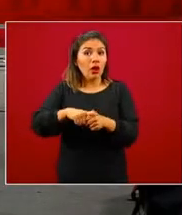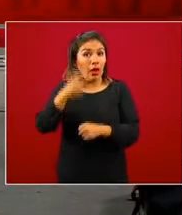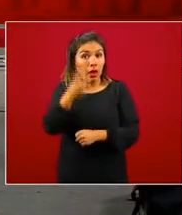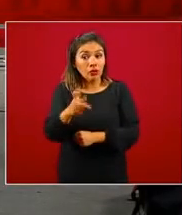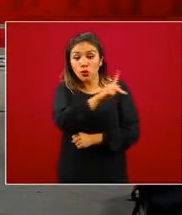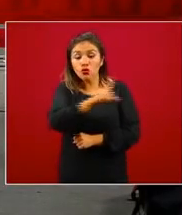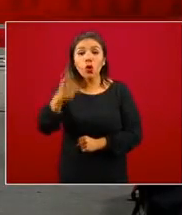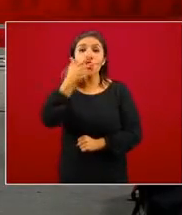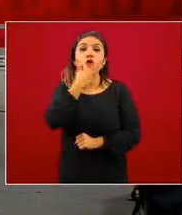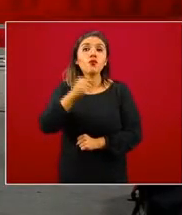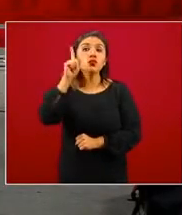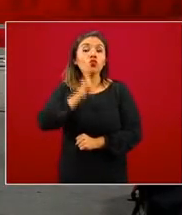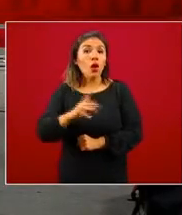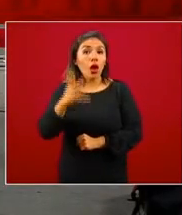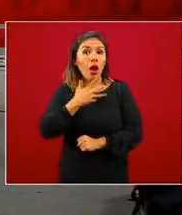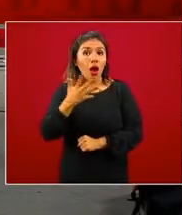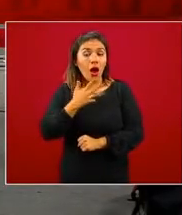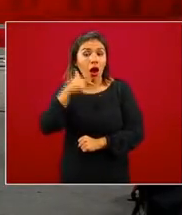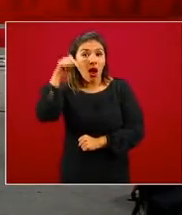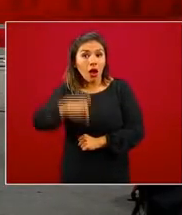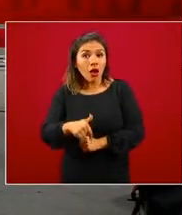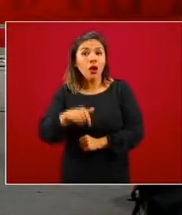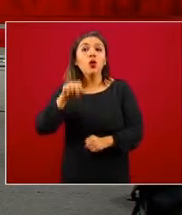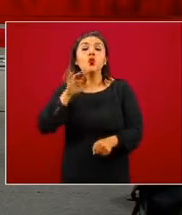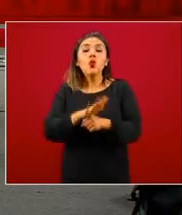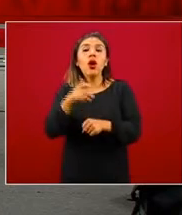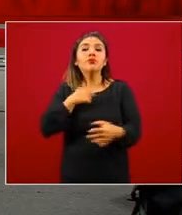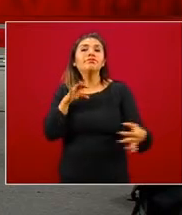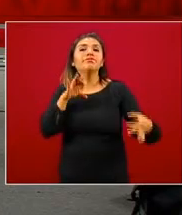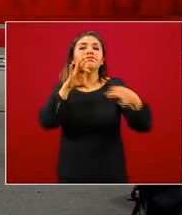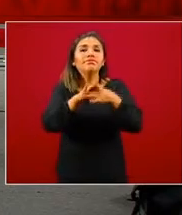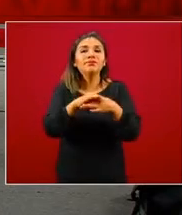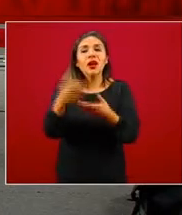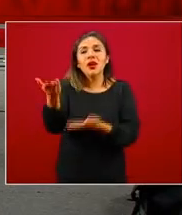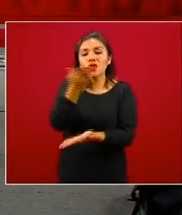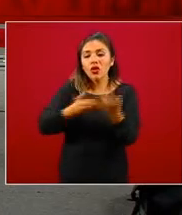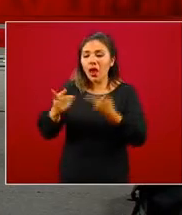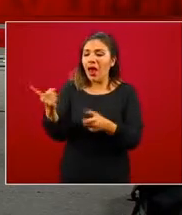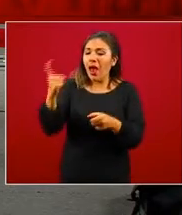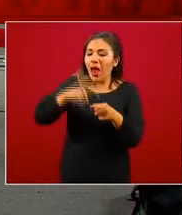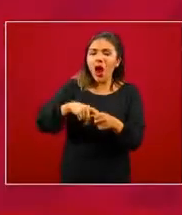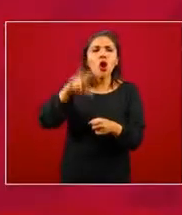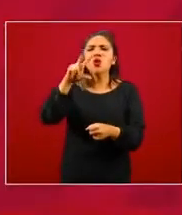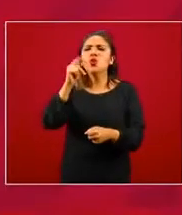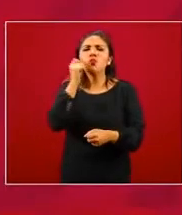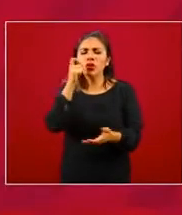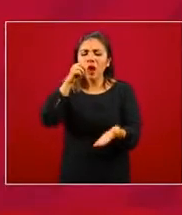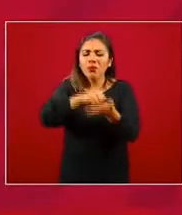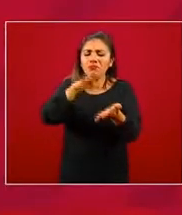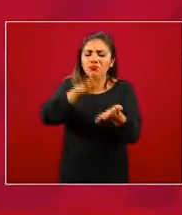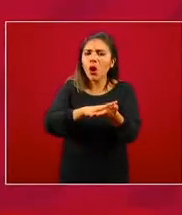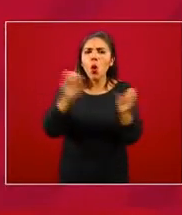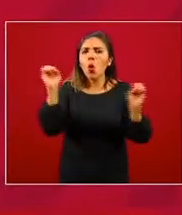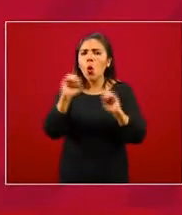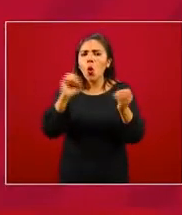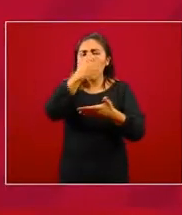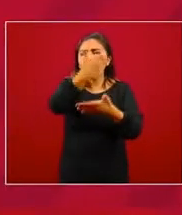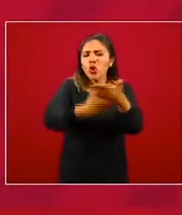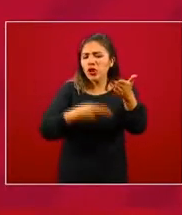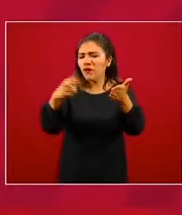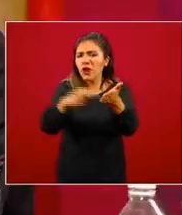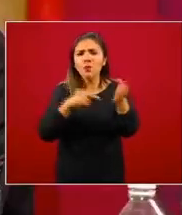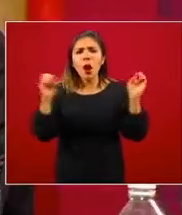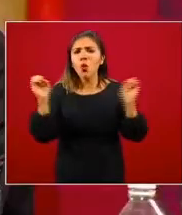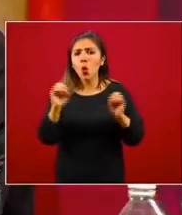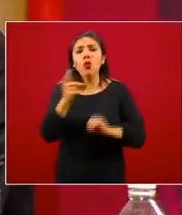social justice, and we are going to do this. And it's all of our responsibilities. Even if we don't have a written